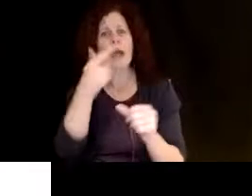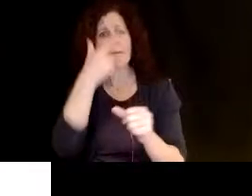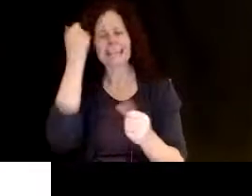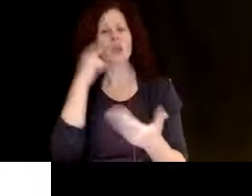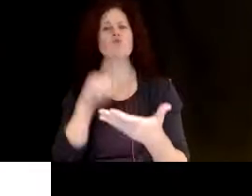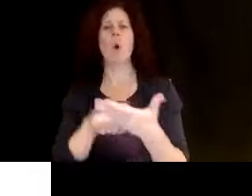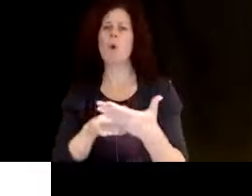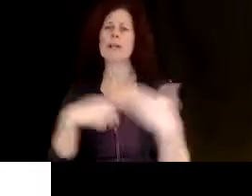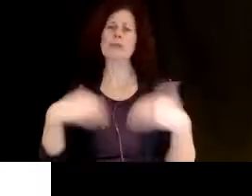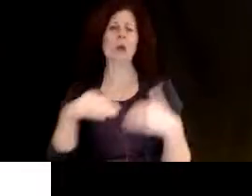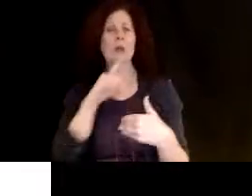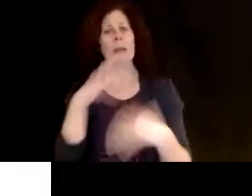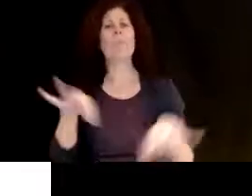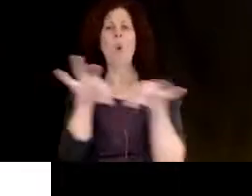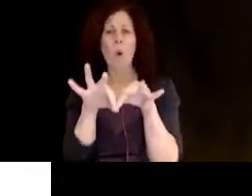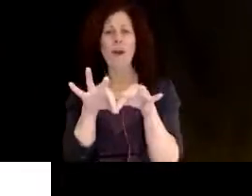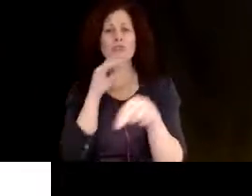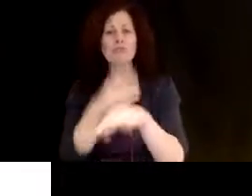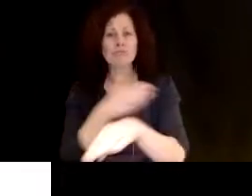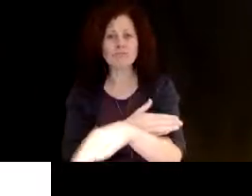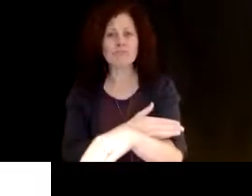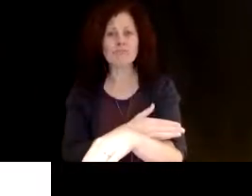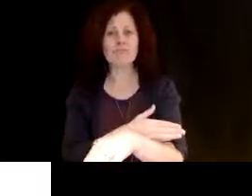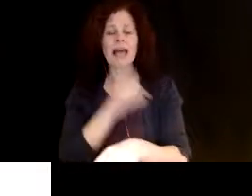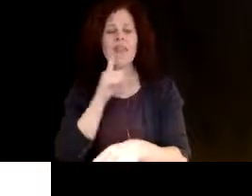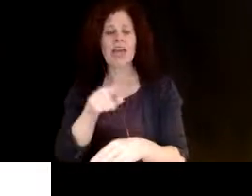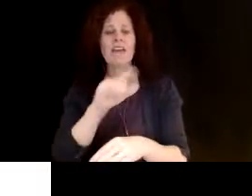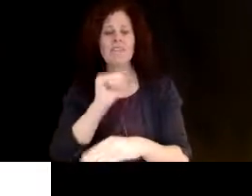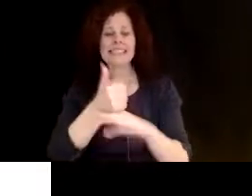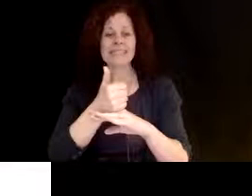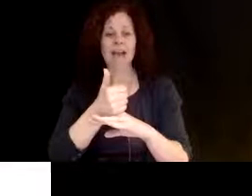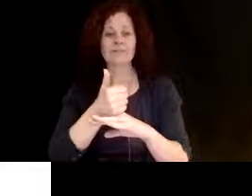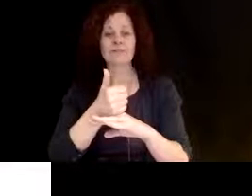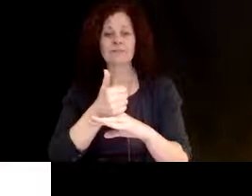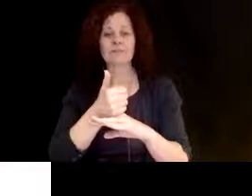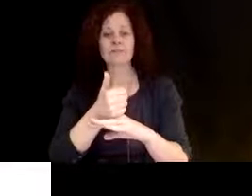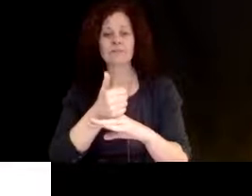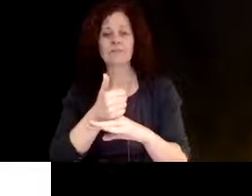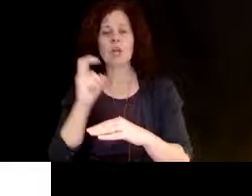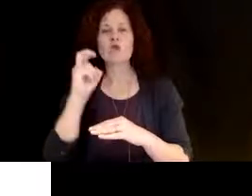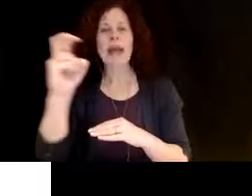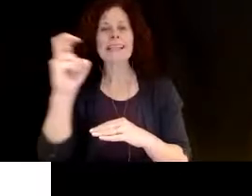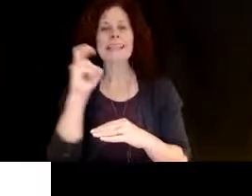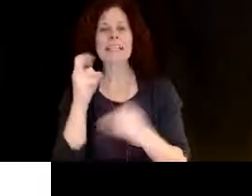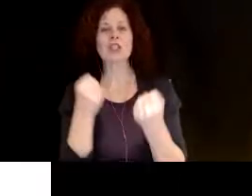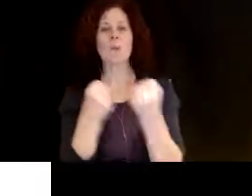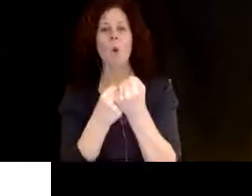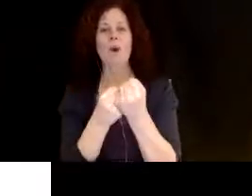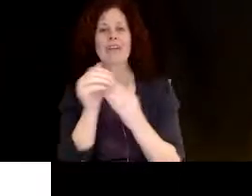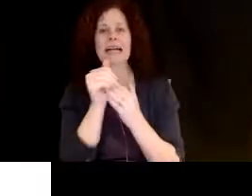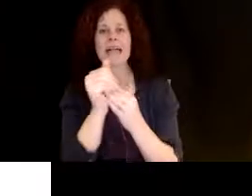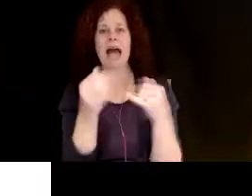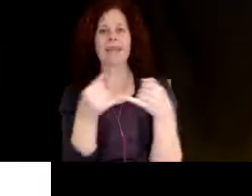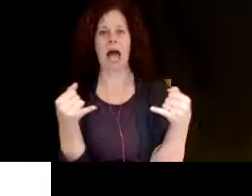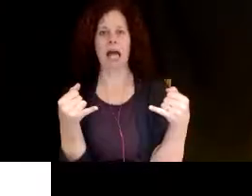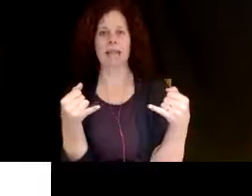try to encourage it, even developing a set of transit supportive design guidelines that they hope communities